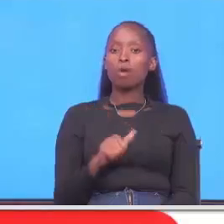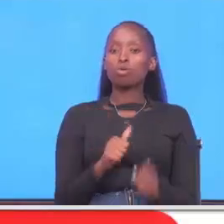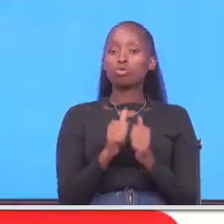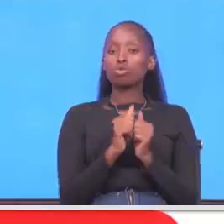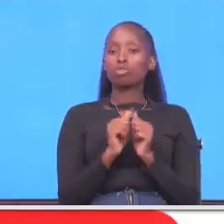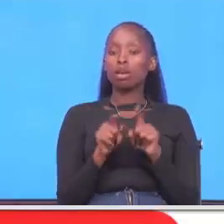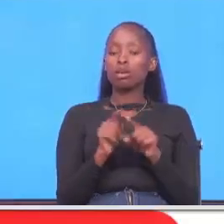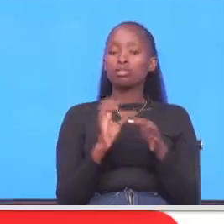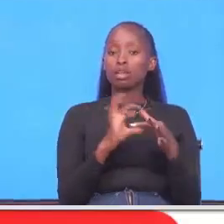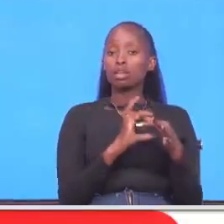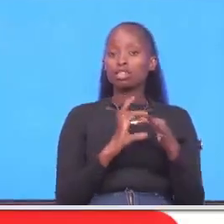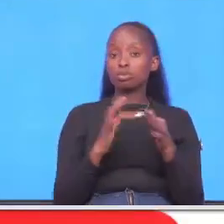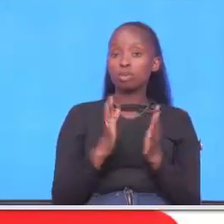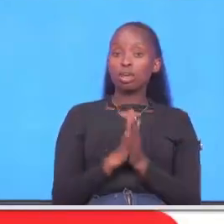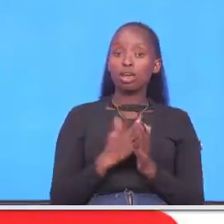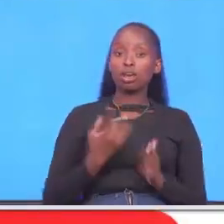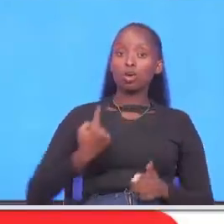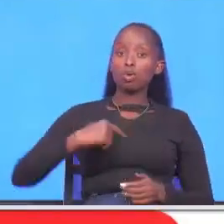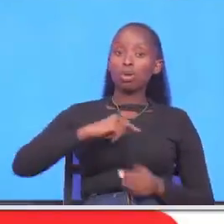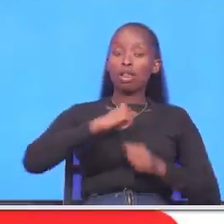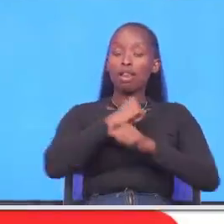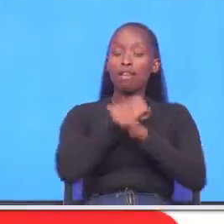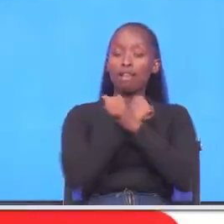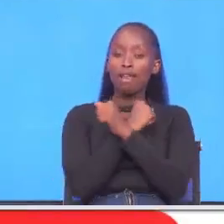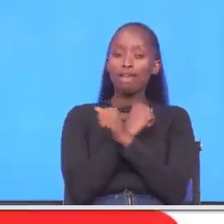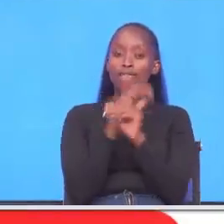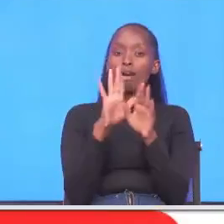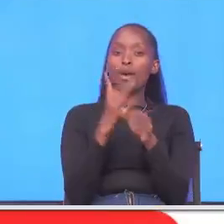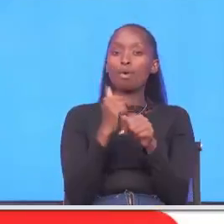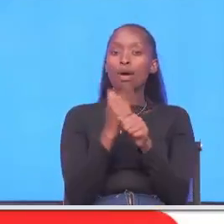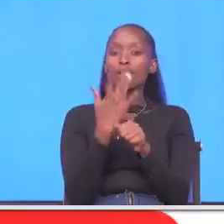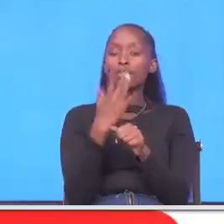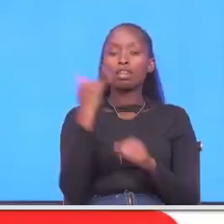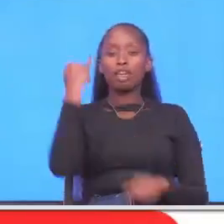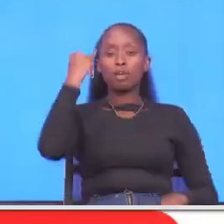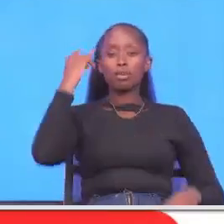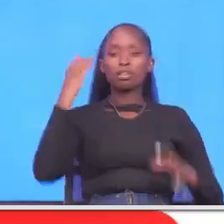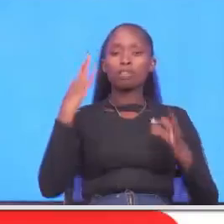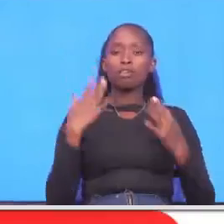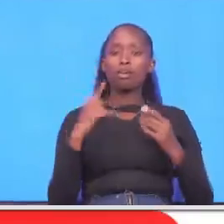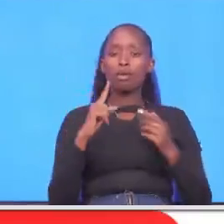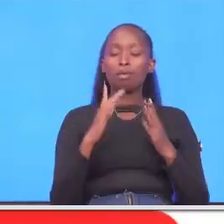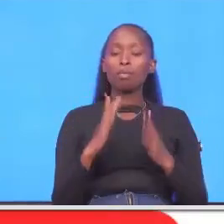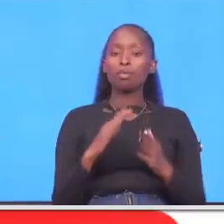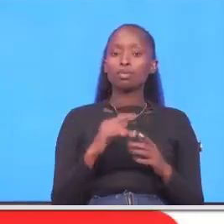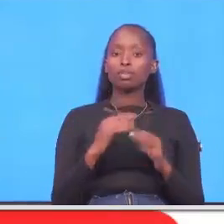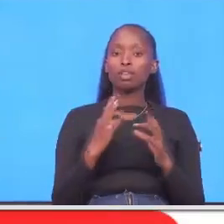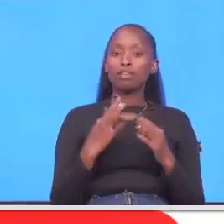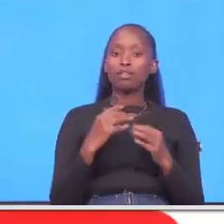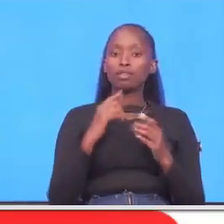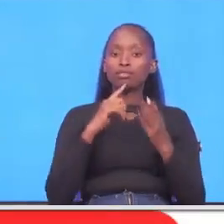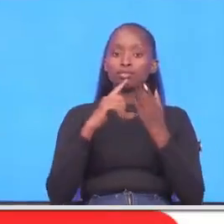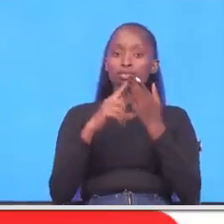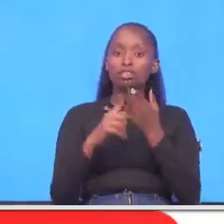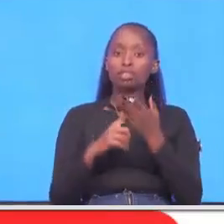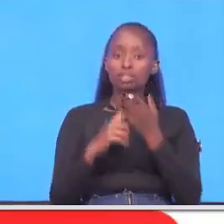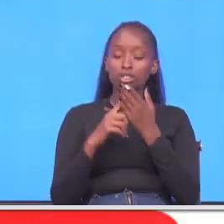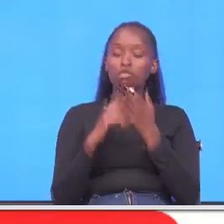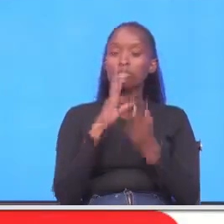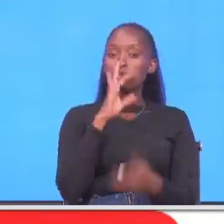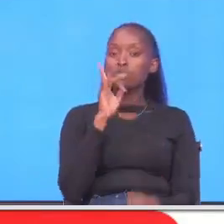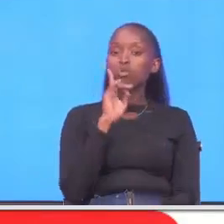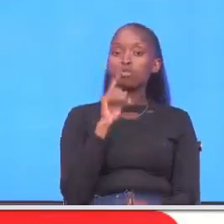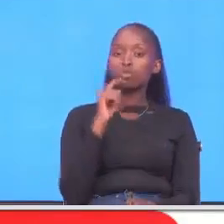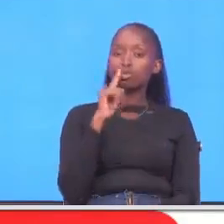we love the dynamism in Azimio. Can you imagine how vibrant the discussion will be tomorrow? I'm sure you also want to be inside. Chama